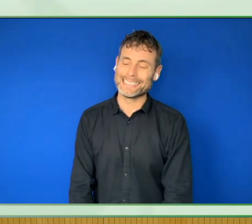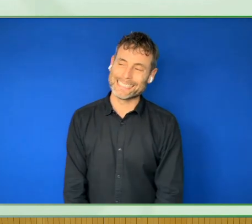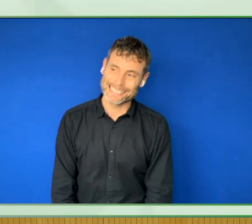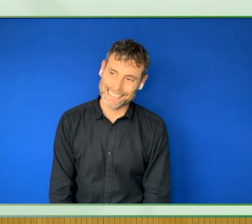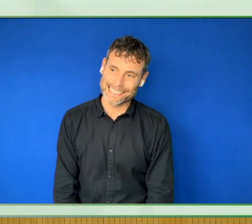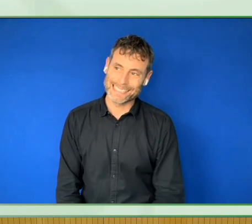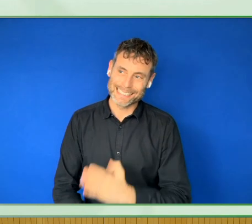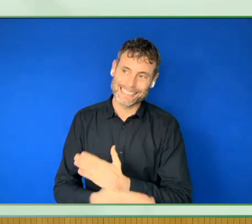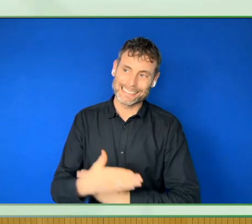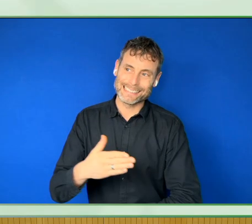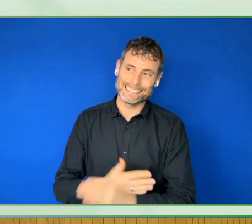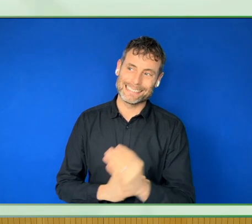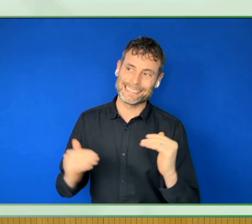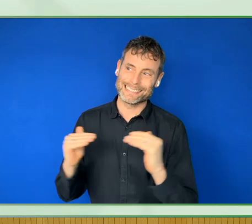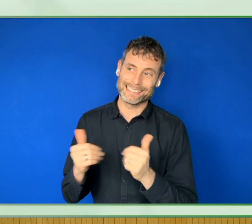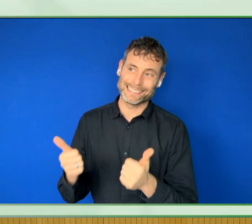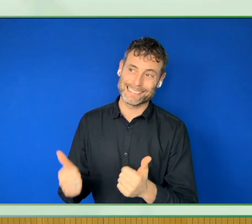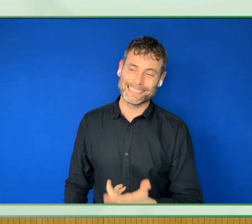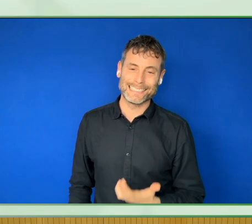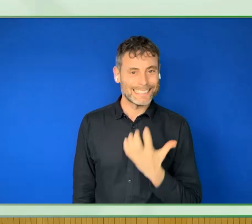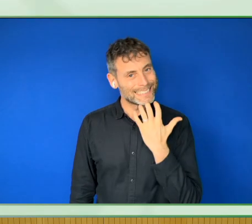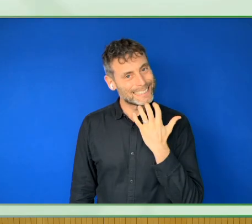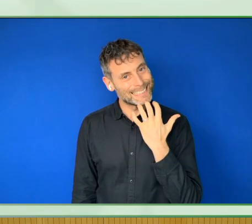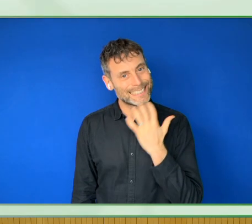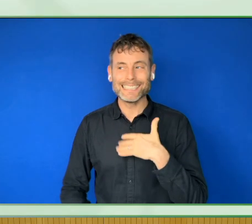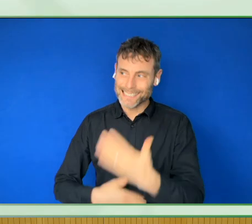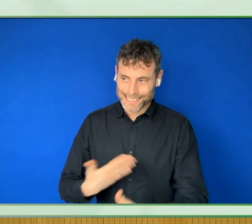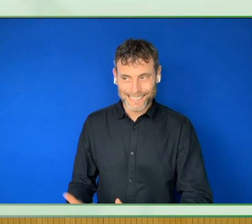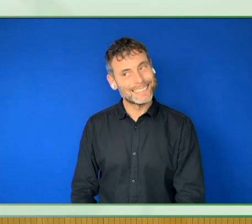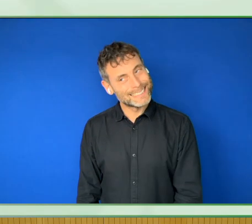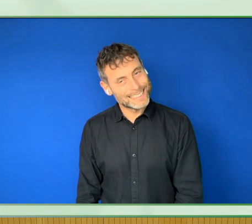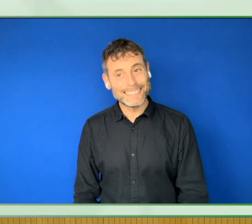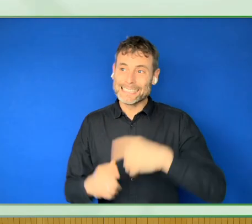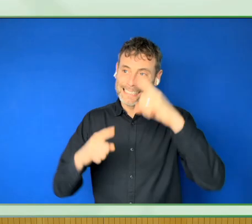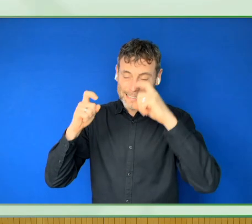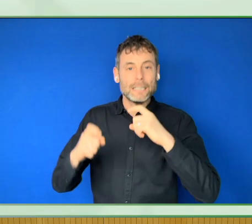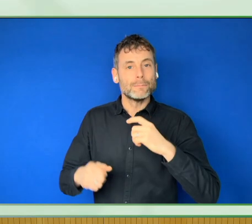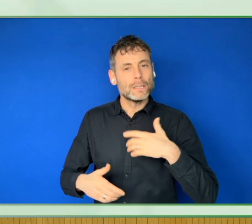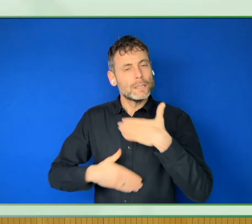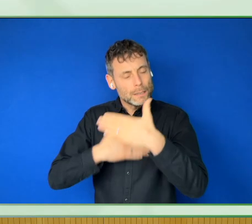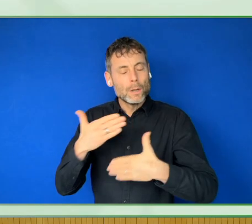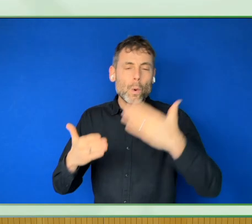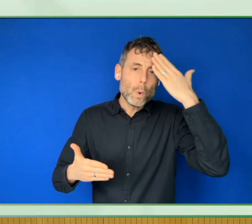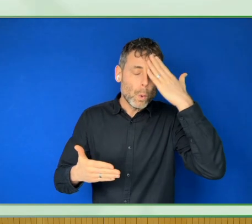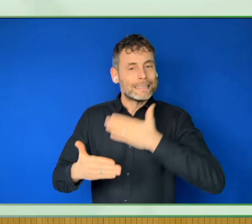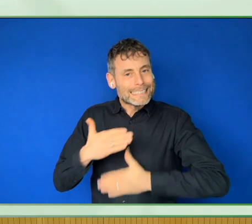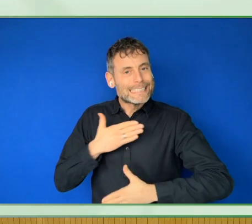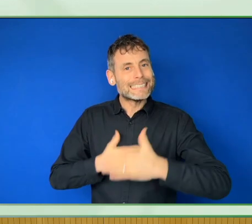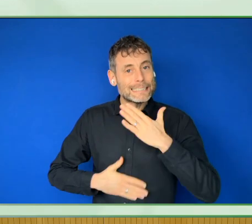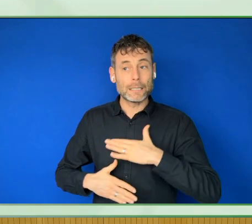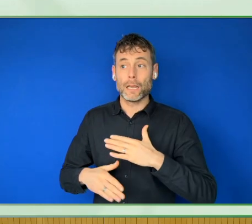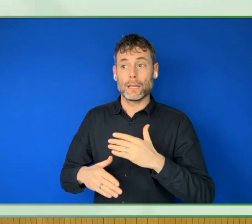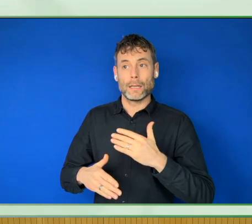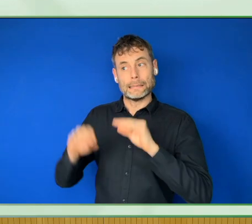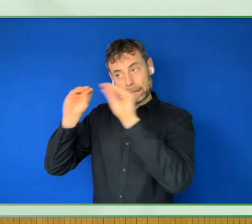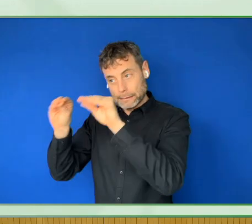So yeah, it's been 20 years, but it's not been the same people and decision makers. Yeah, this is such a